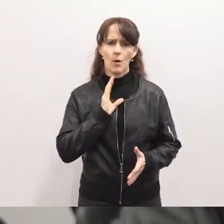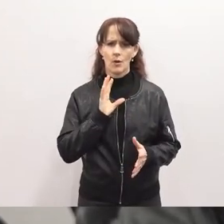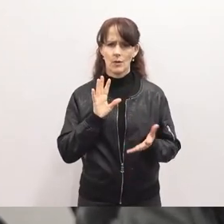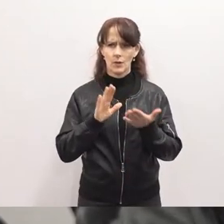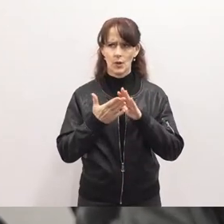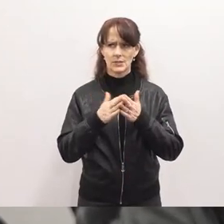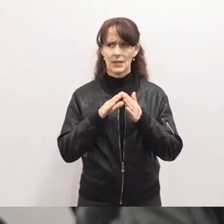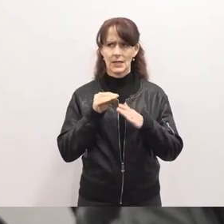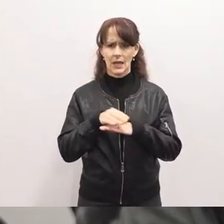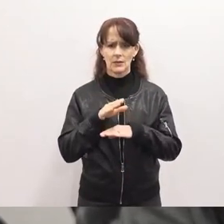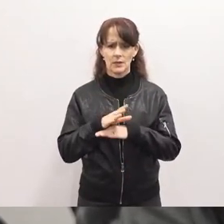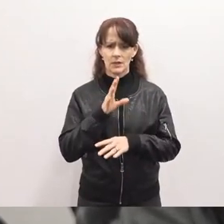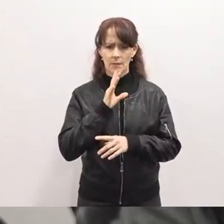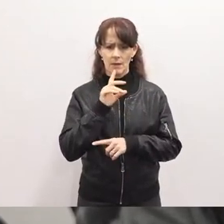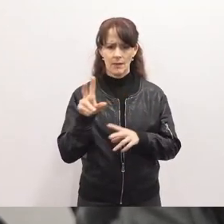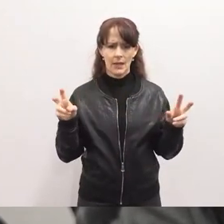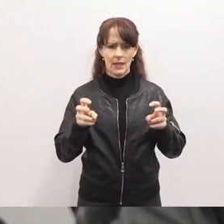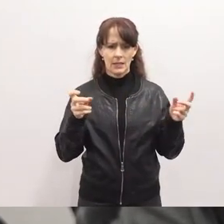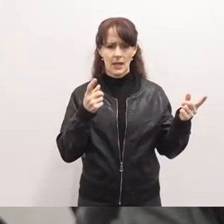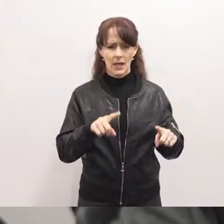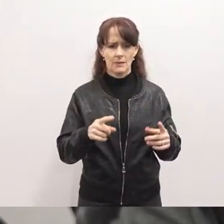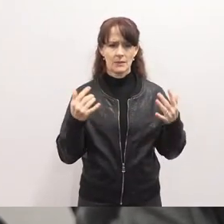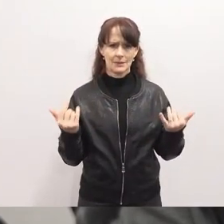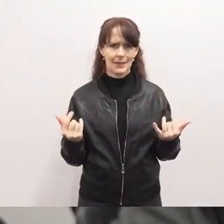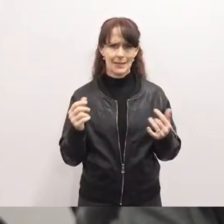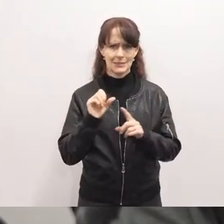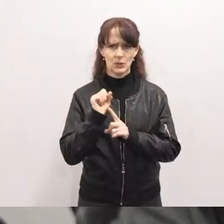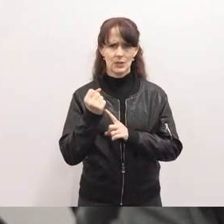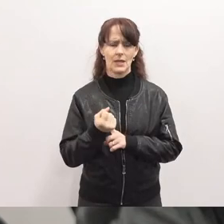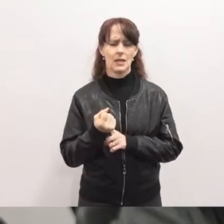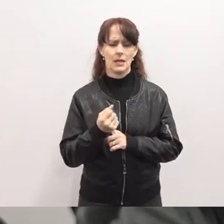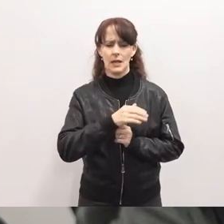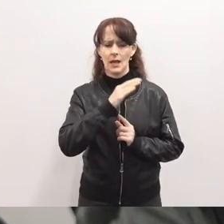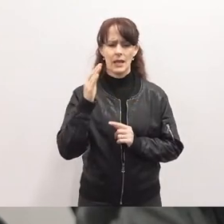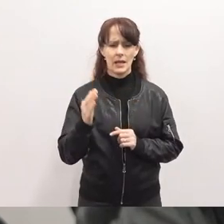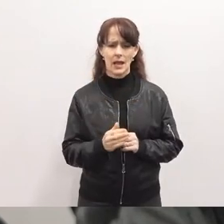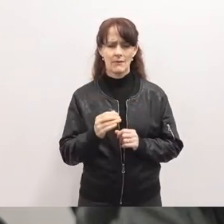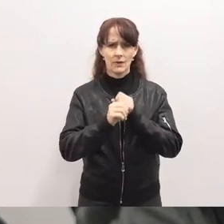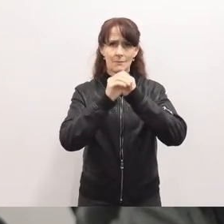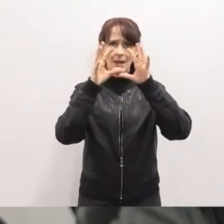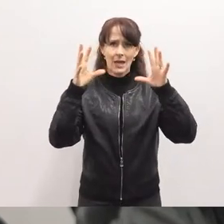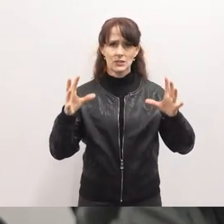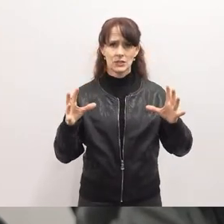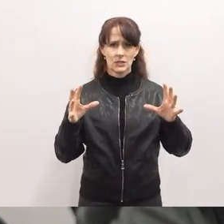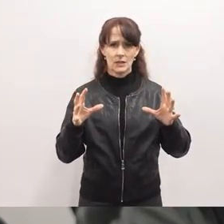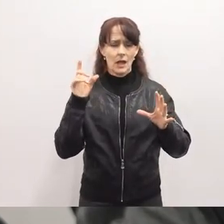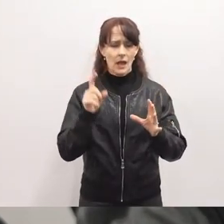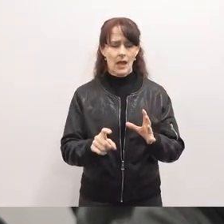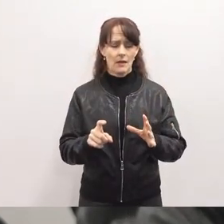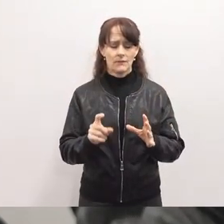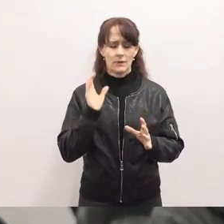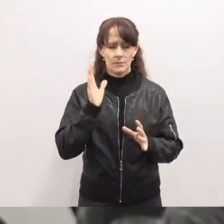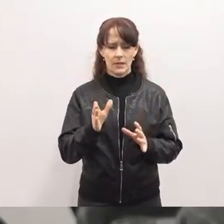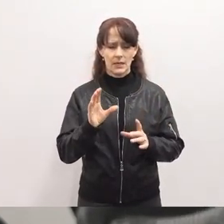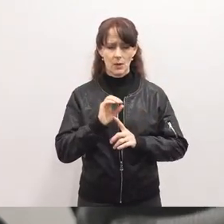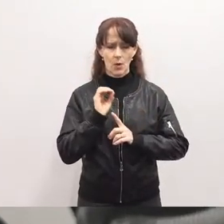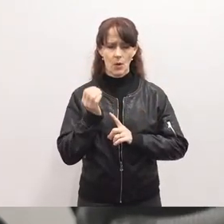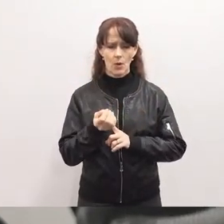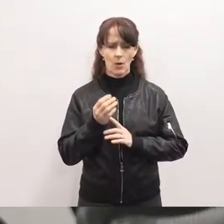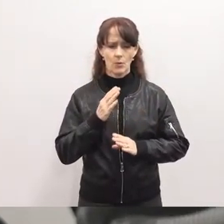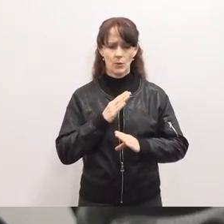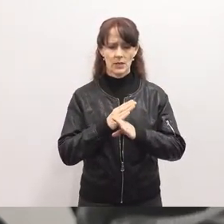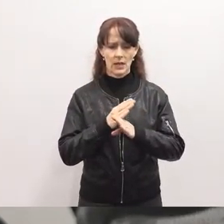meeting, having to speak on the issues happening in today's society. I never imagined I would have to be in an organization to